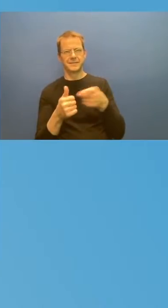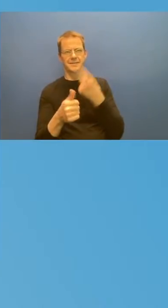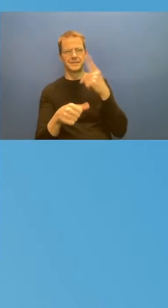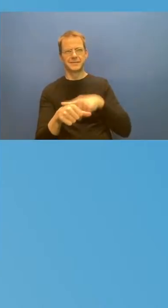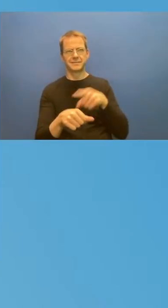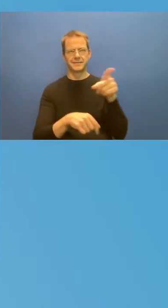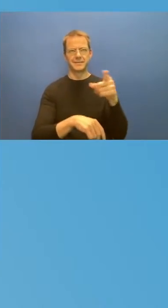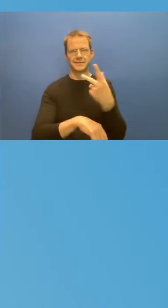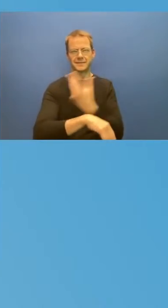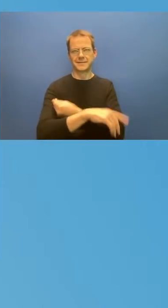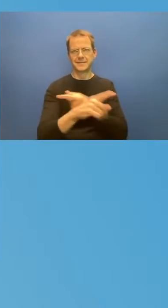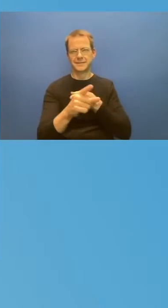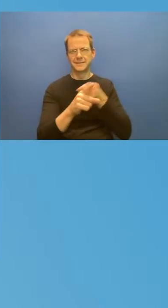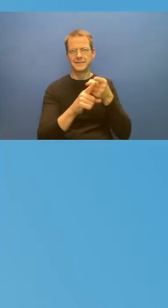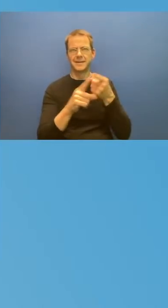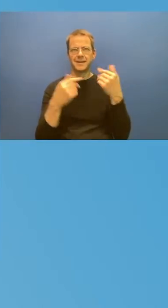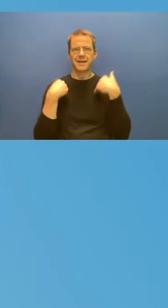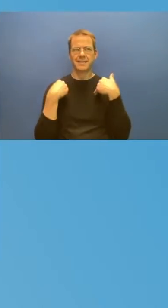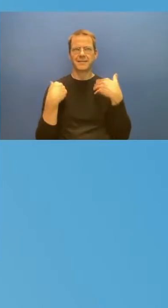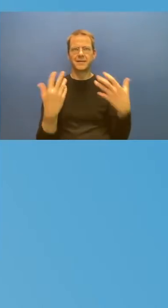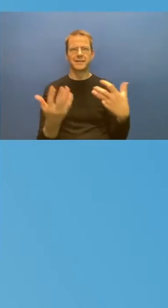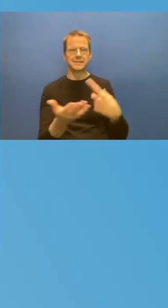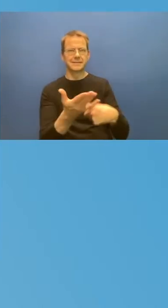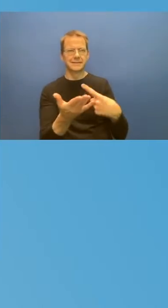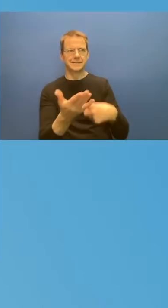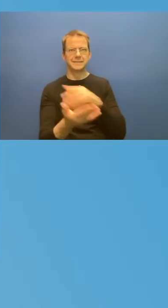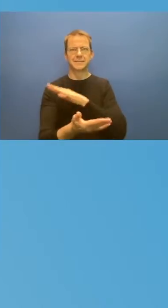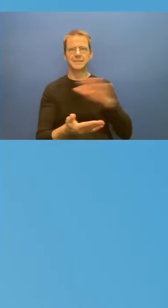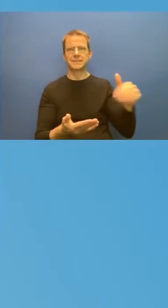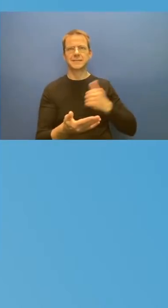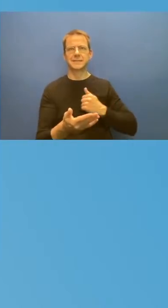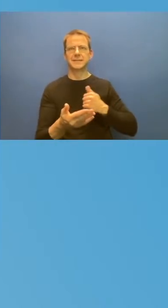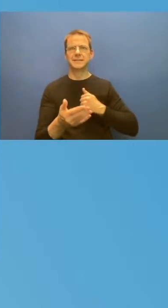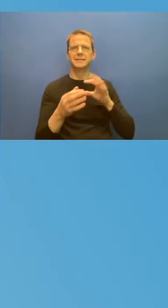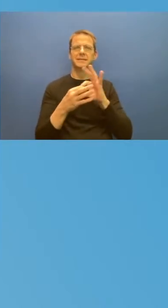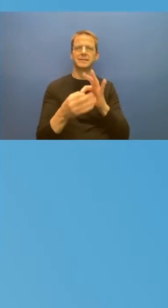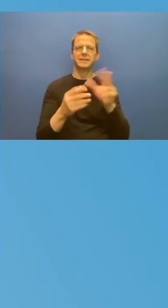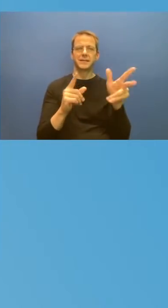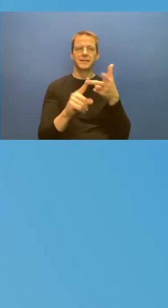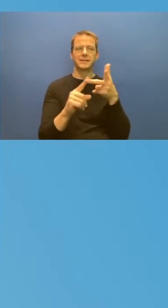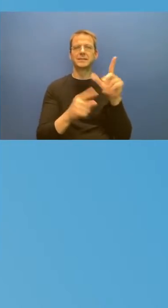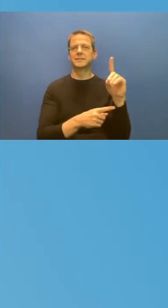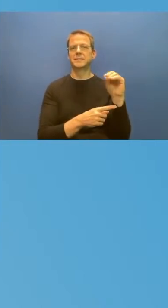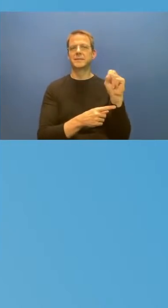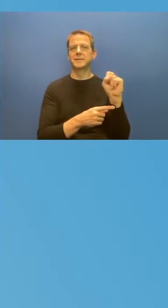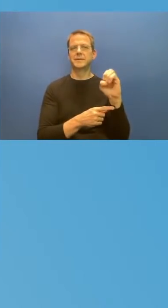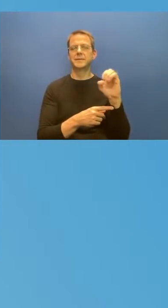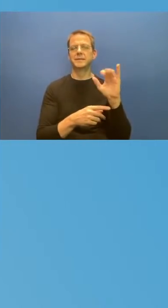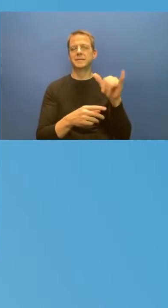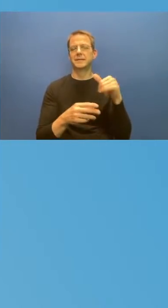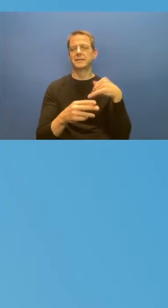intentionally calling it a third dose and not a booster. I think there's more evidence that this is a 3-dose vaccine and not a